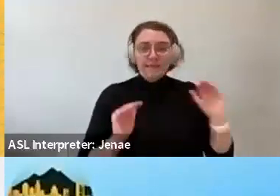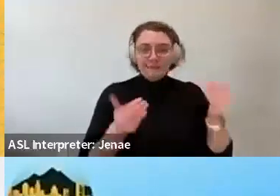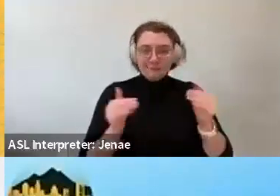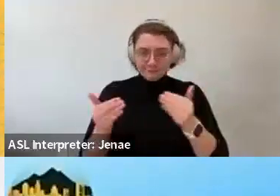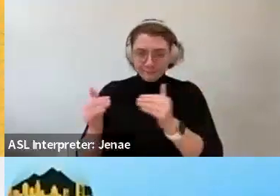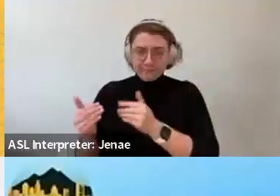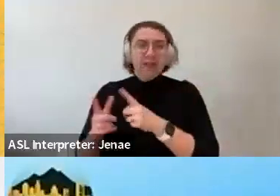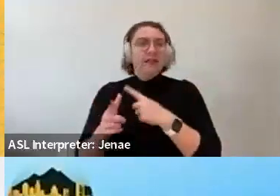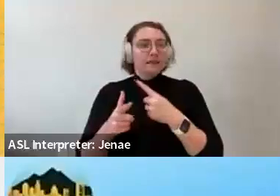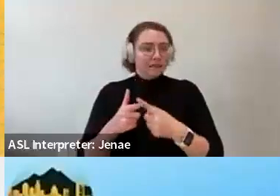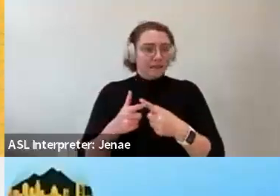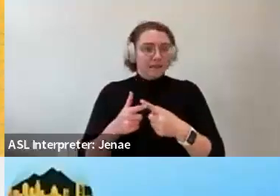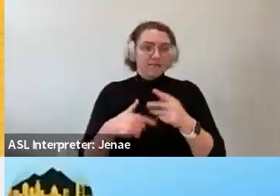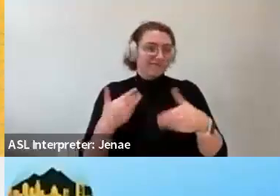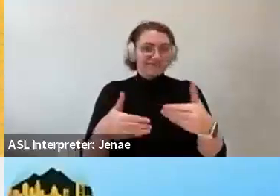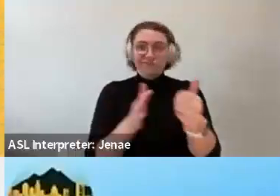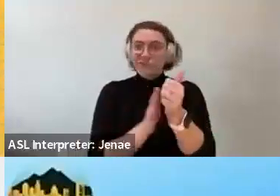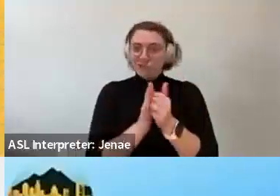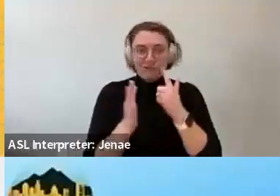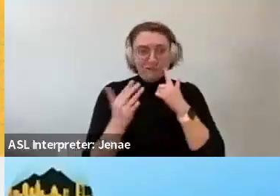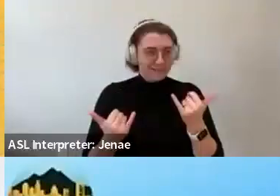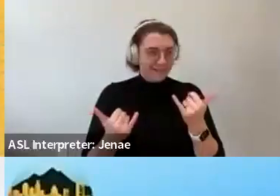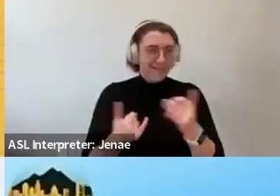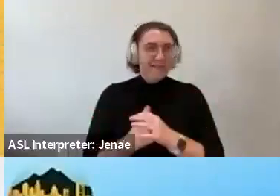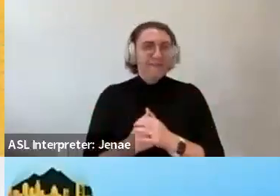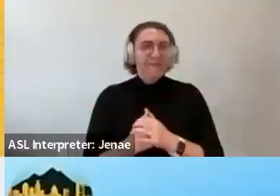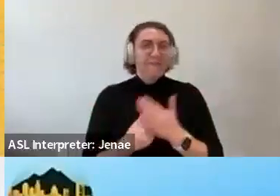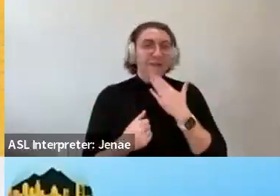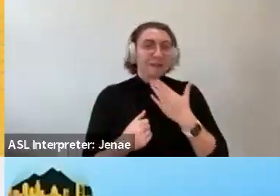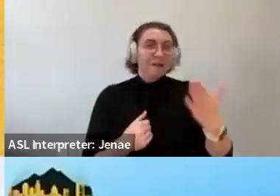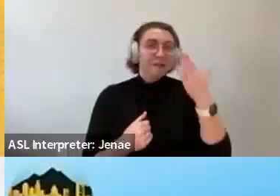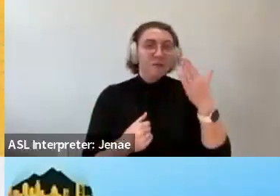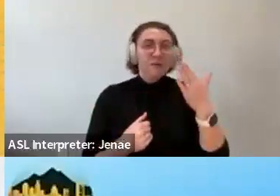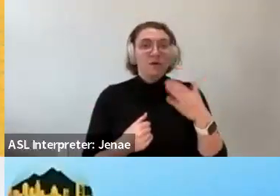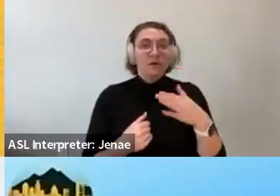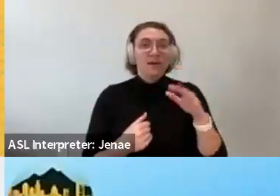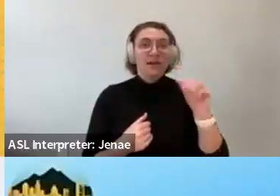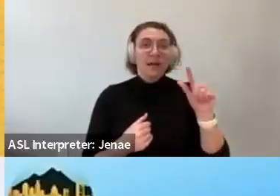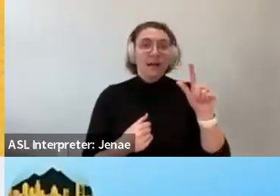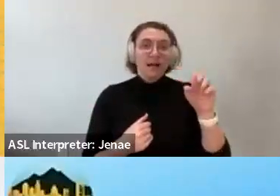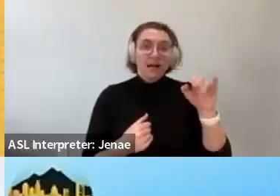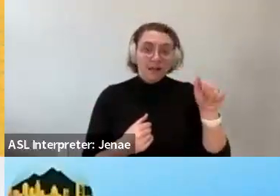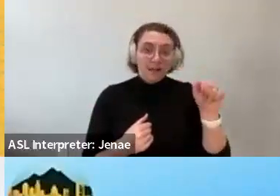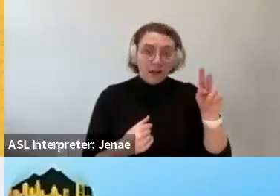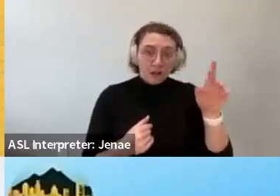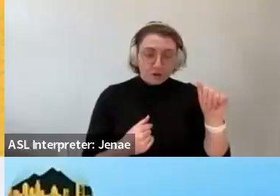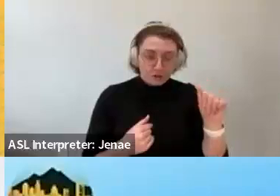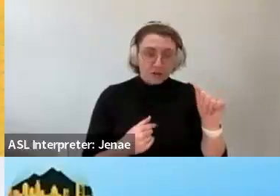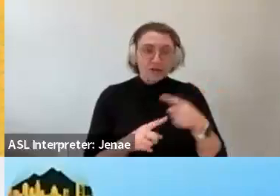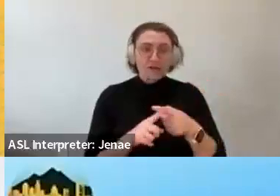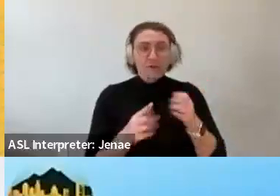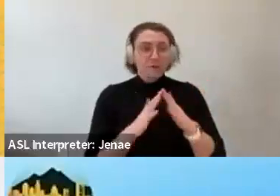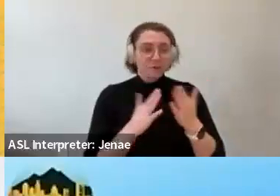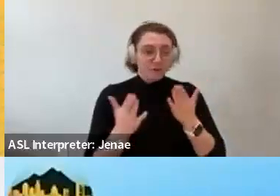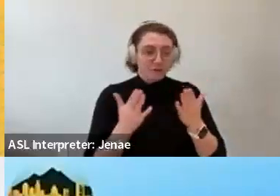and then get into our agenda for today. Good morning to Alejandra on from Community